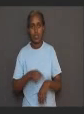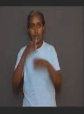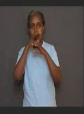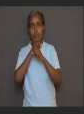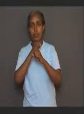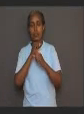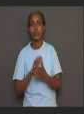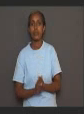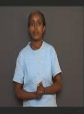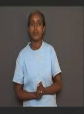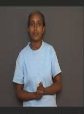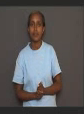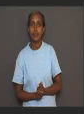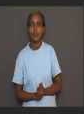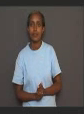Time's up.